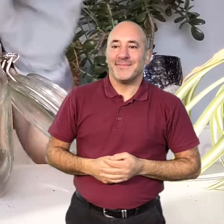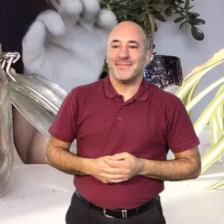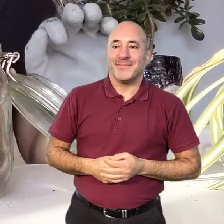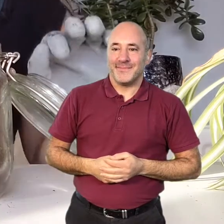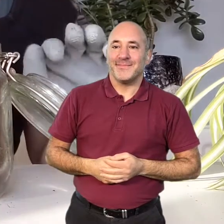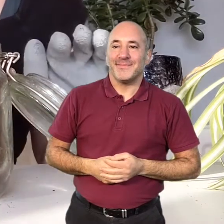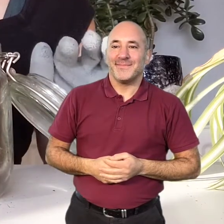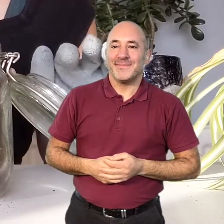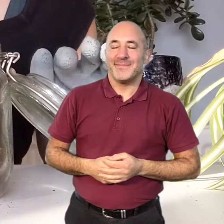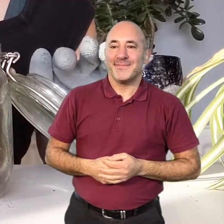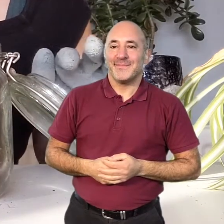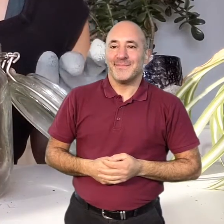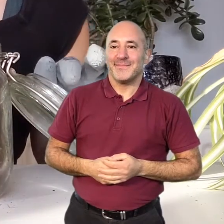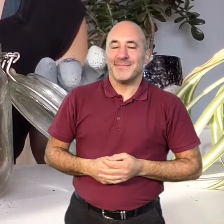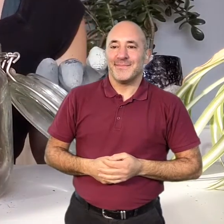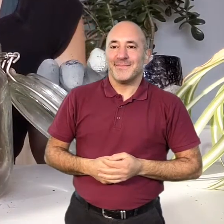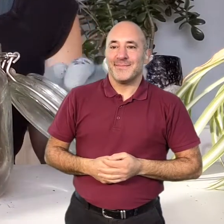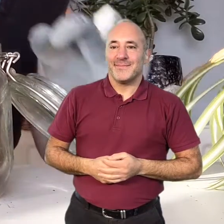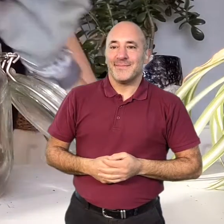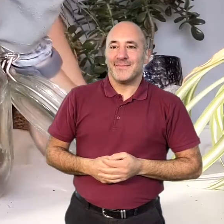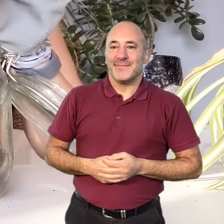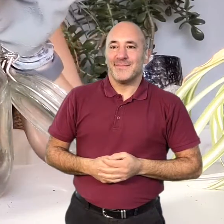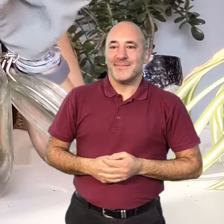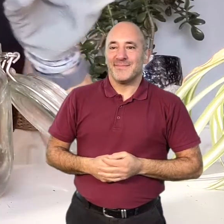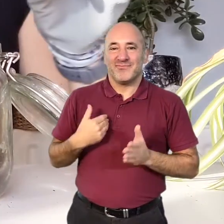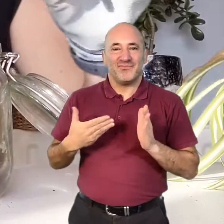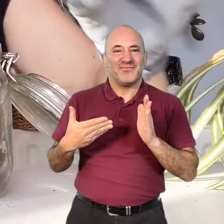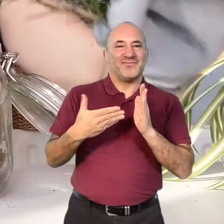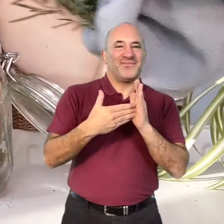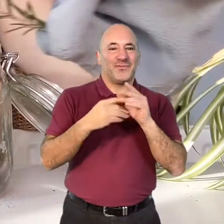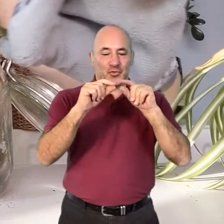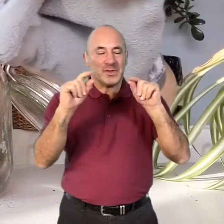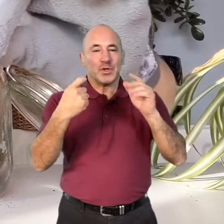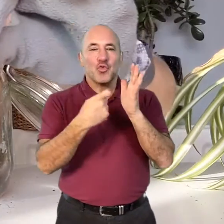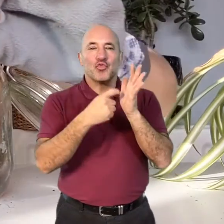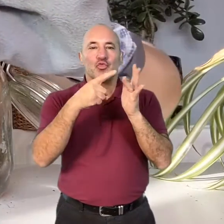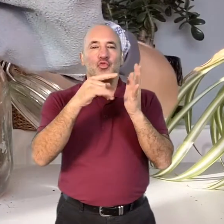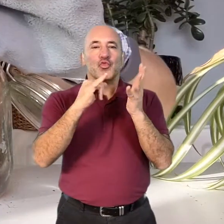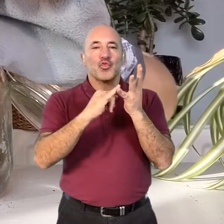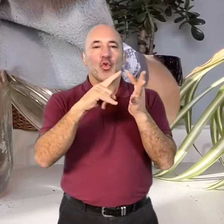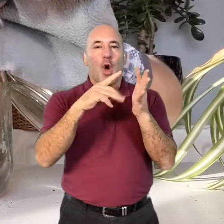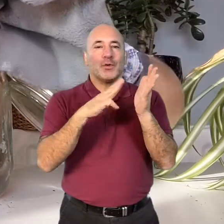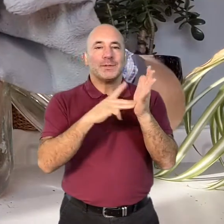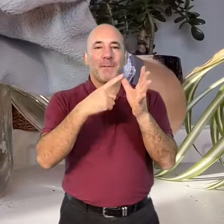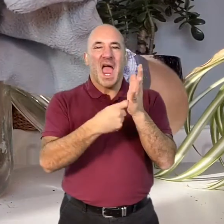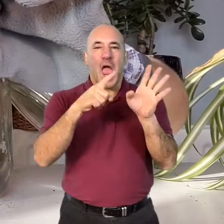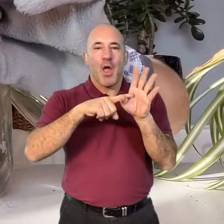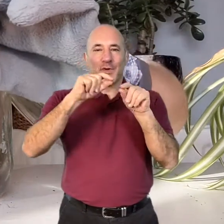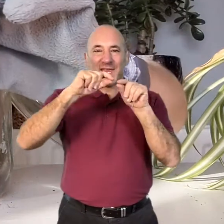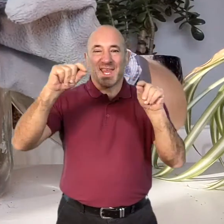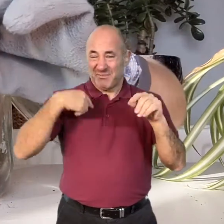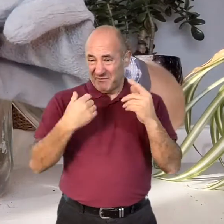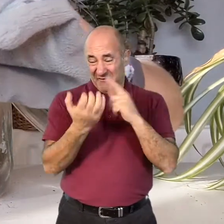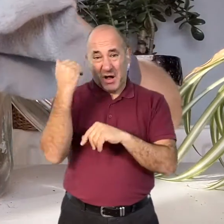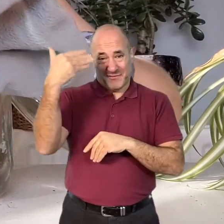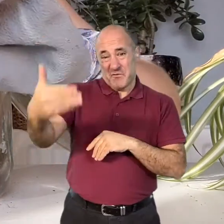There we go. I'm also going to add a twig of rosemary that I also